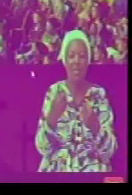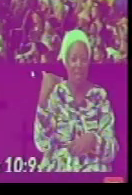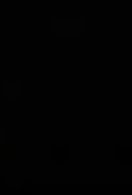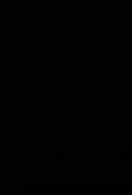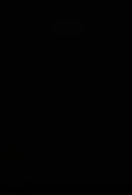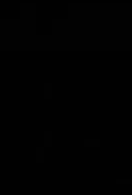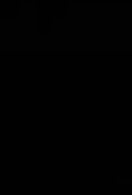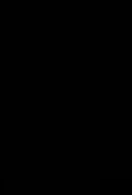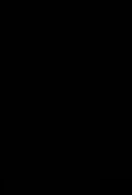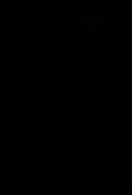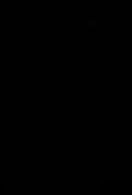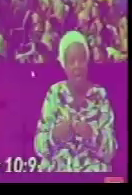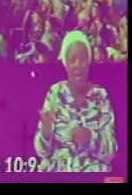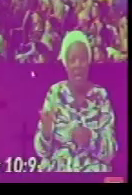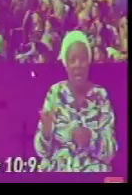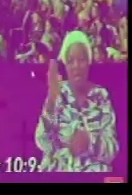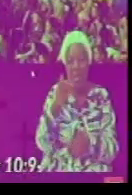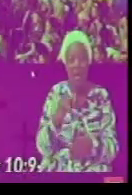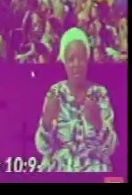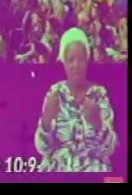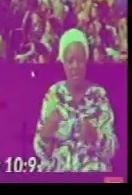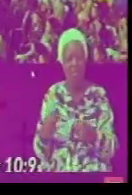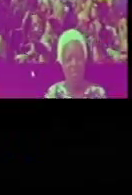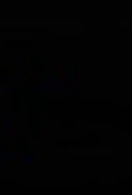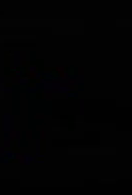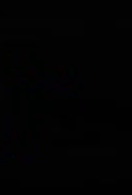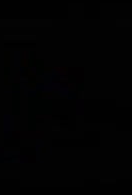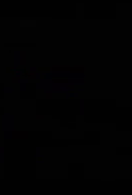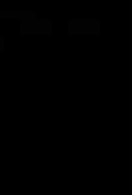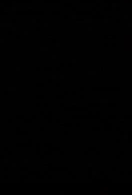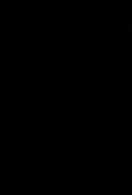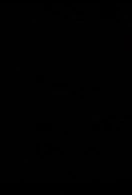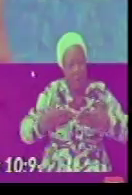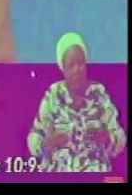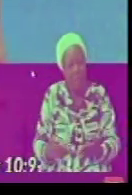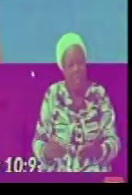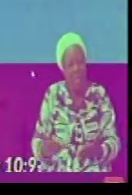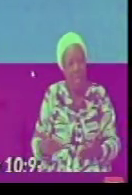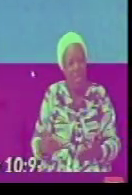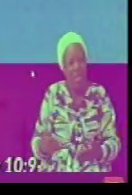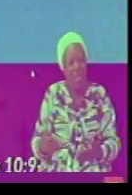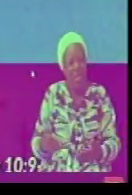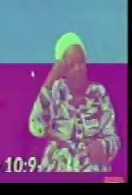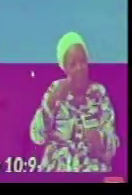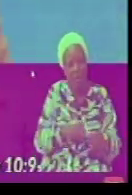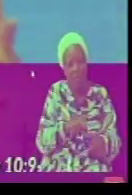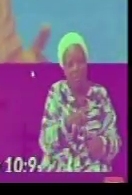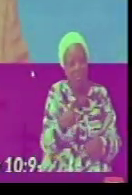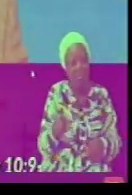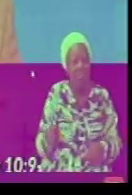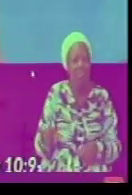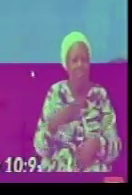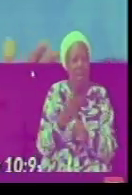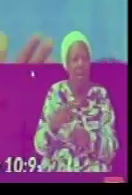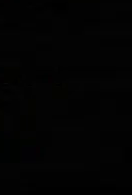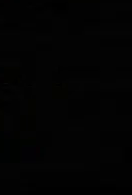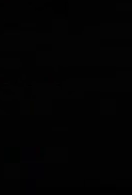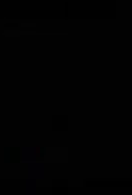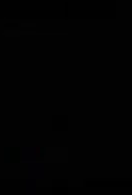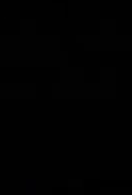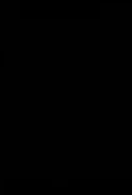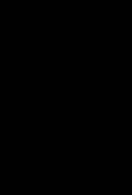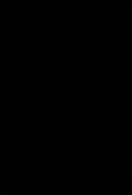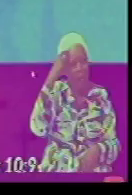Remember, they came. Remember, they confessed. Remember, they made